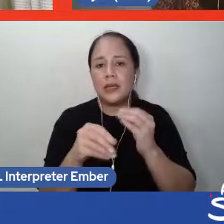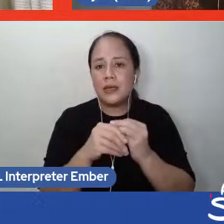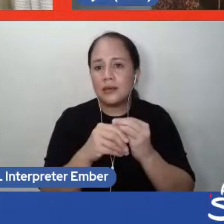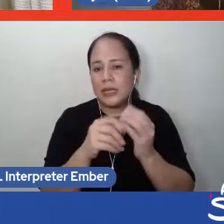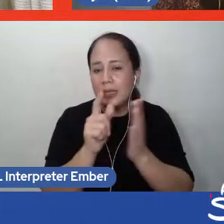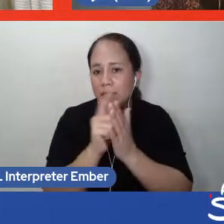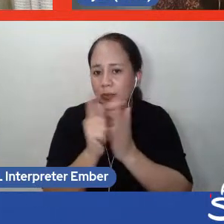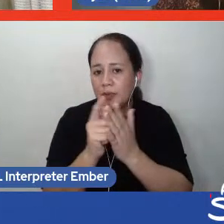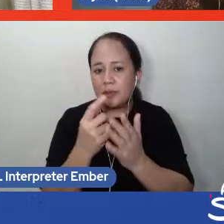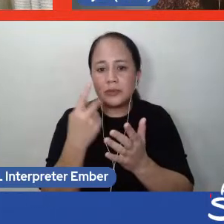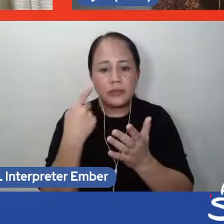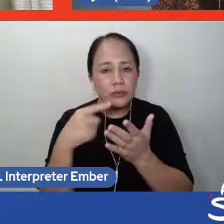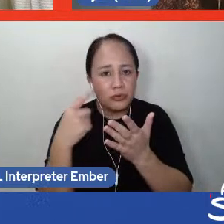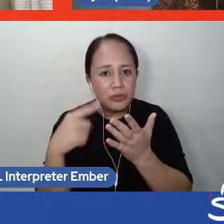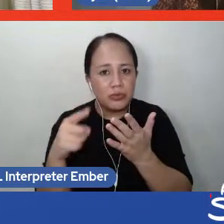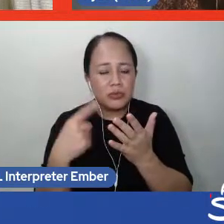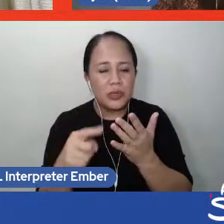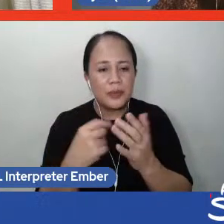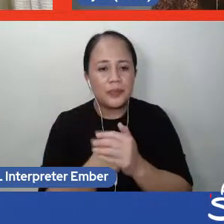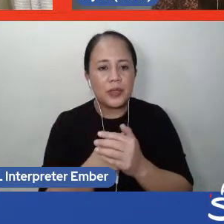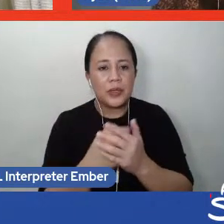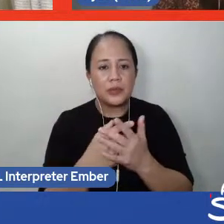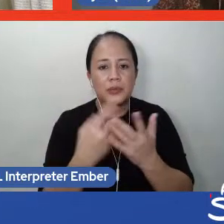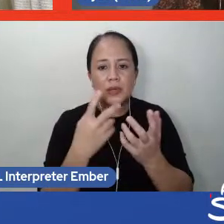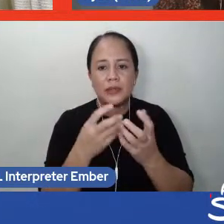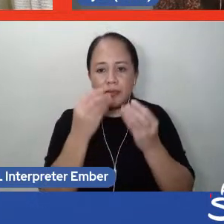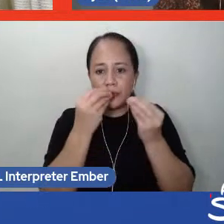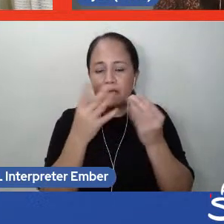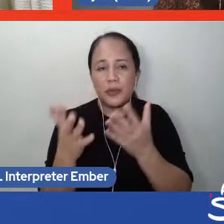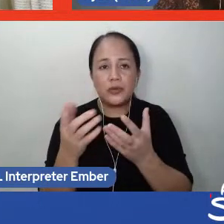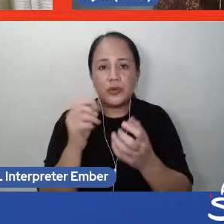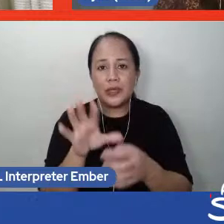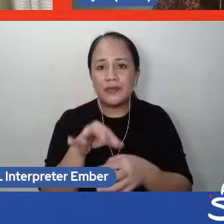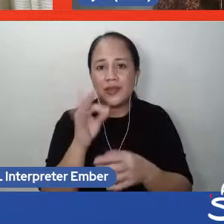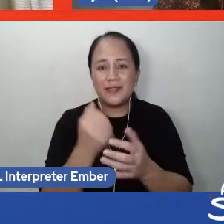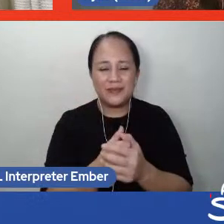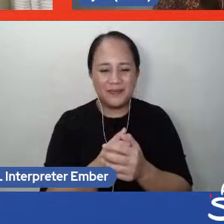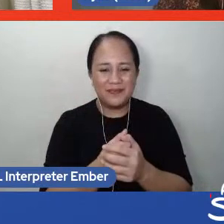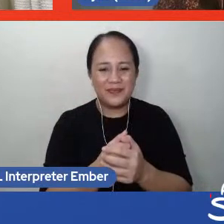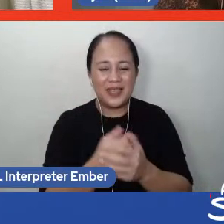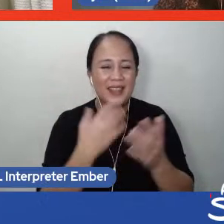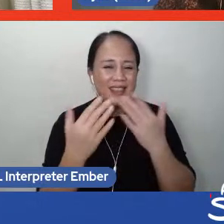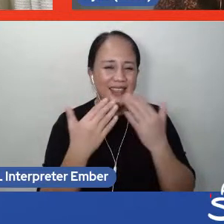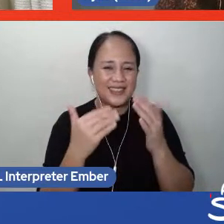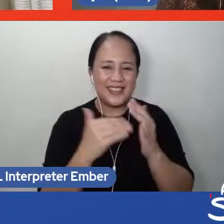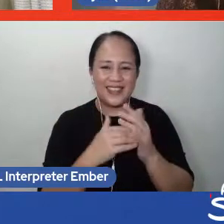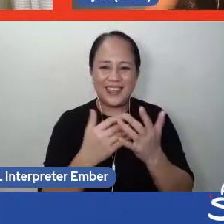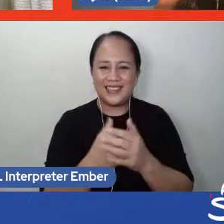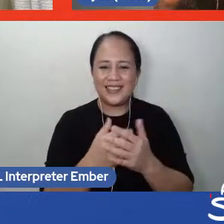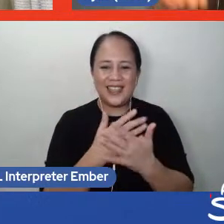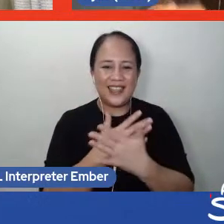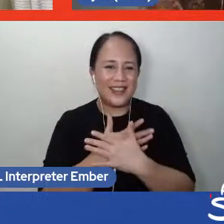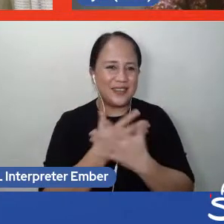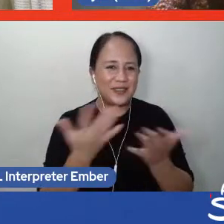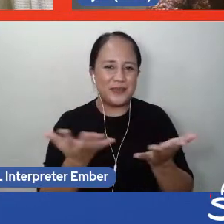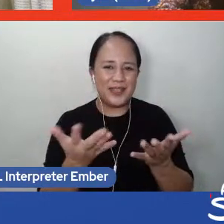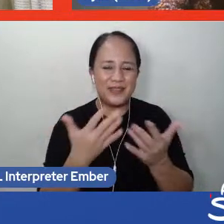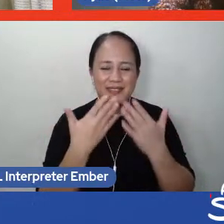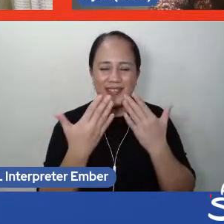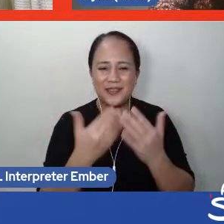at the sort of information that you can find in there. But thanks again. Lovely to be here tonight. Thank